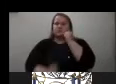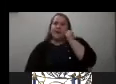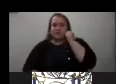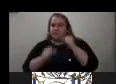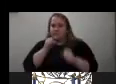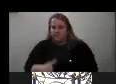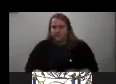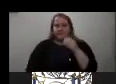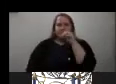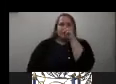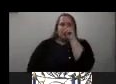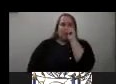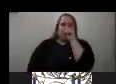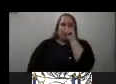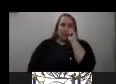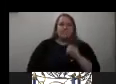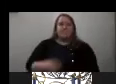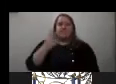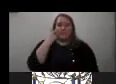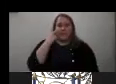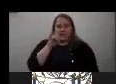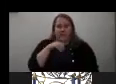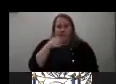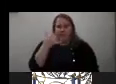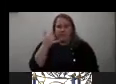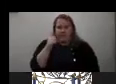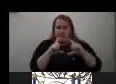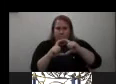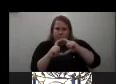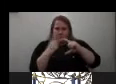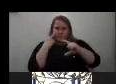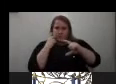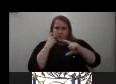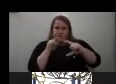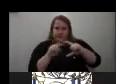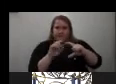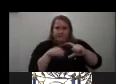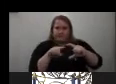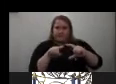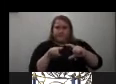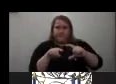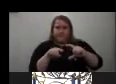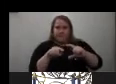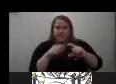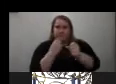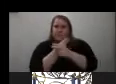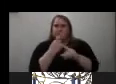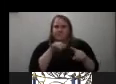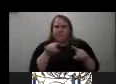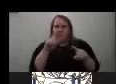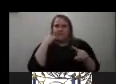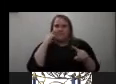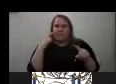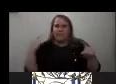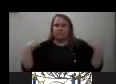And near that yellow pin pad, there that those little bows that you see are for the shoulders